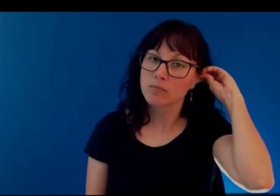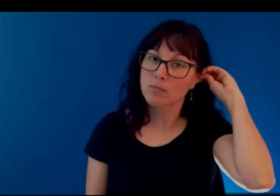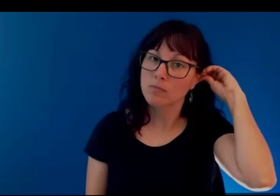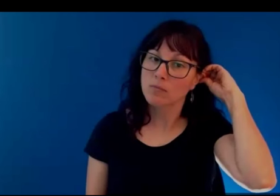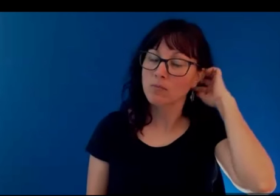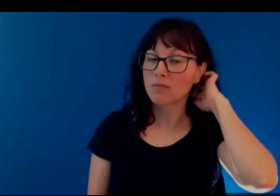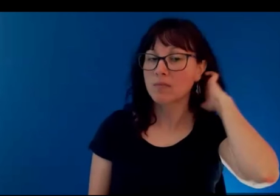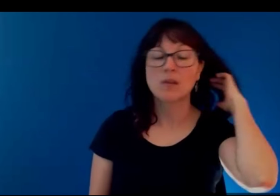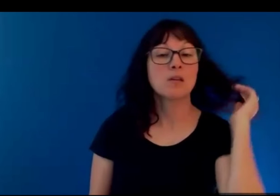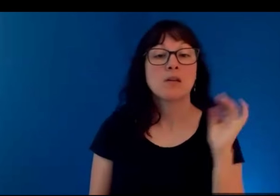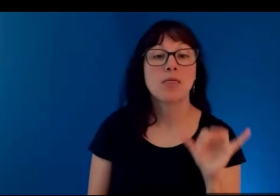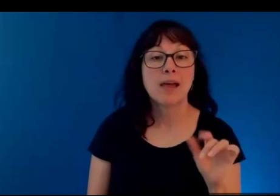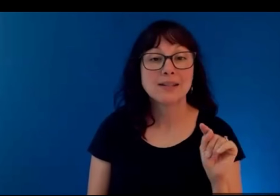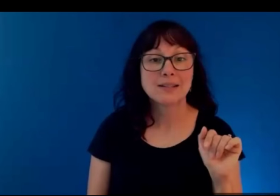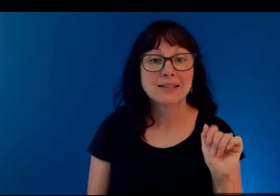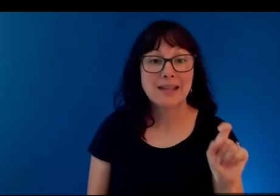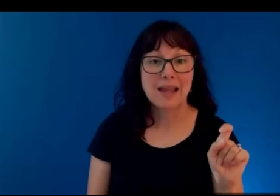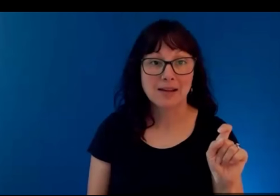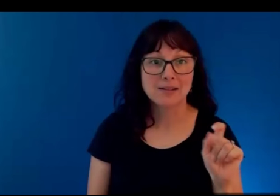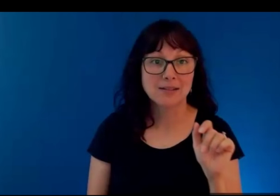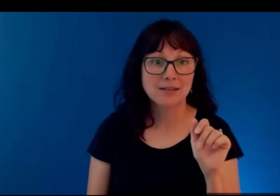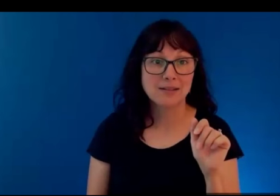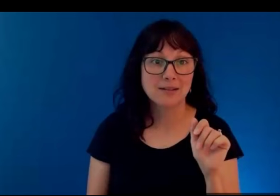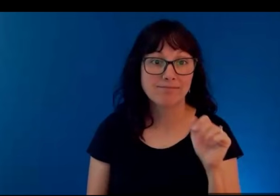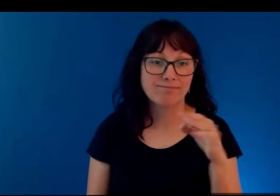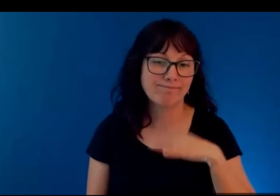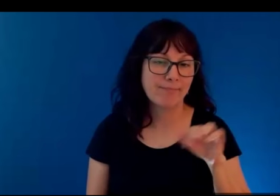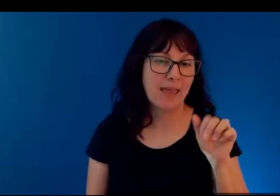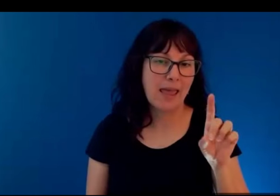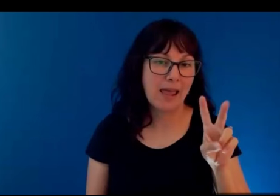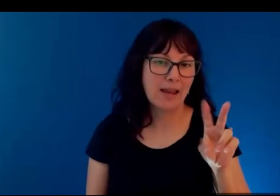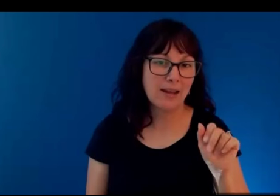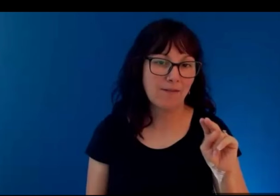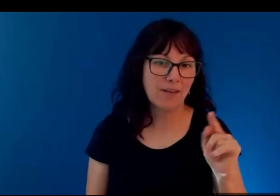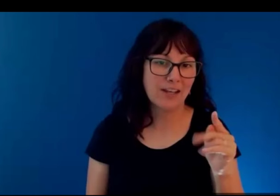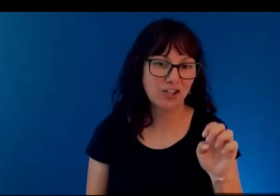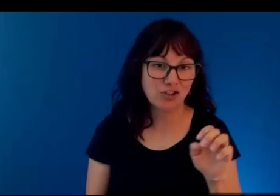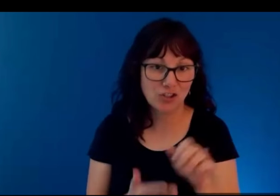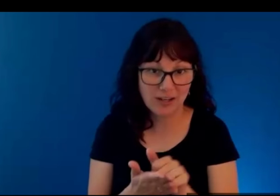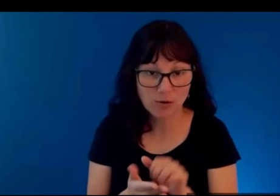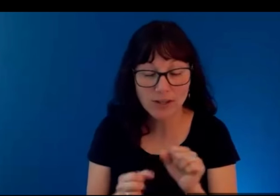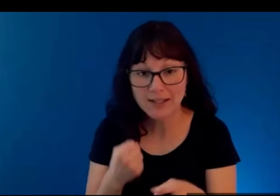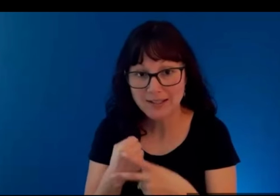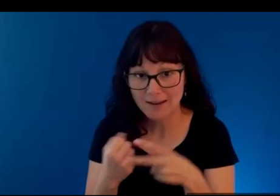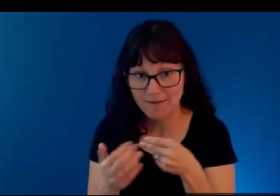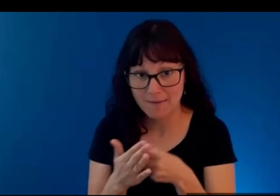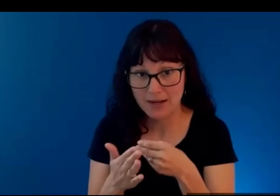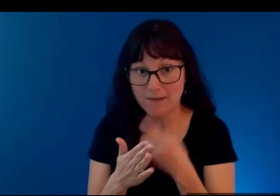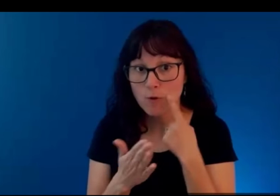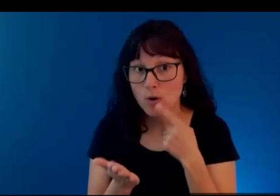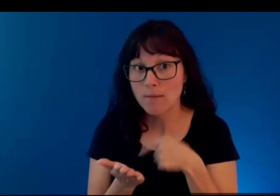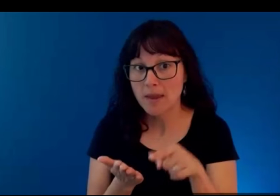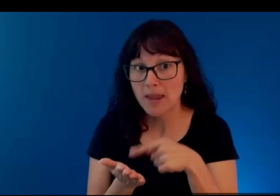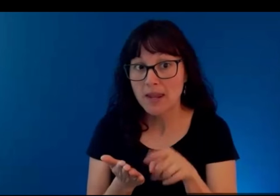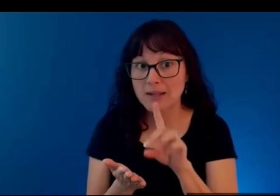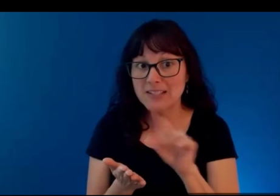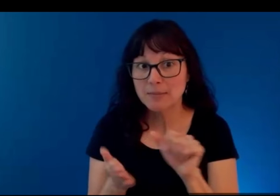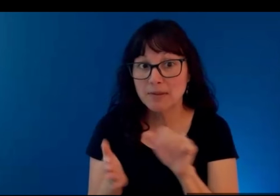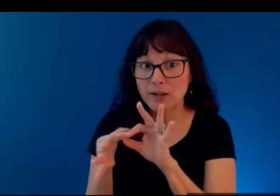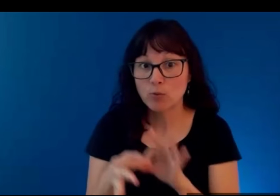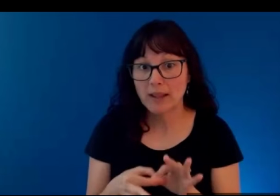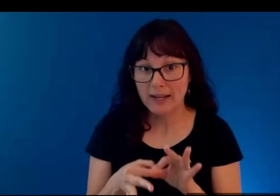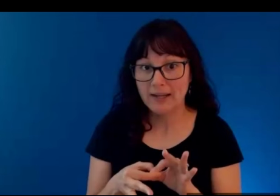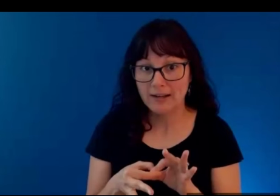this is a tax-advantaged account that allows you to save funds to pay for